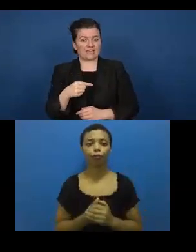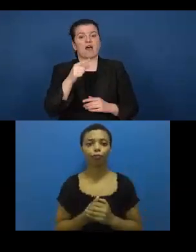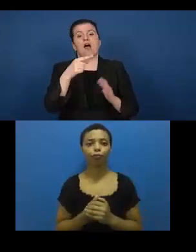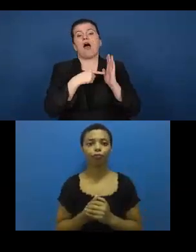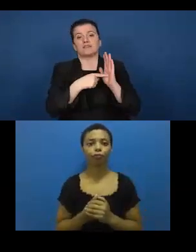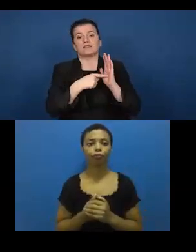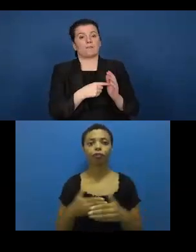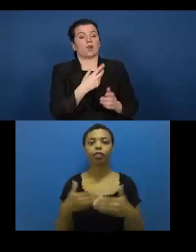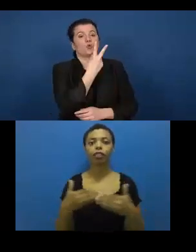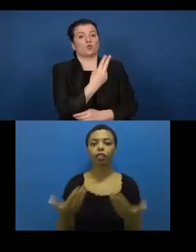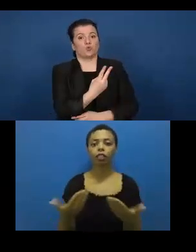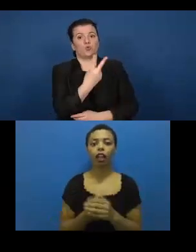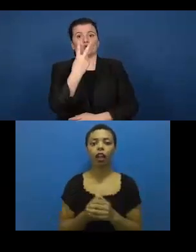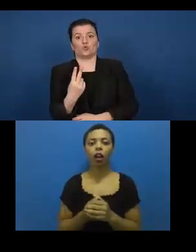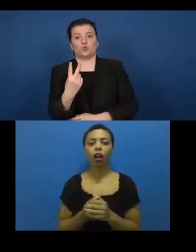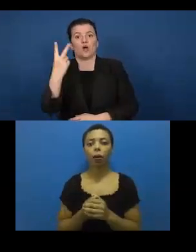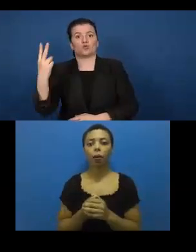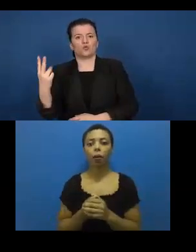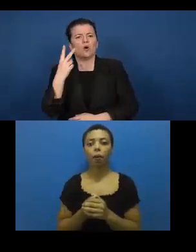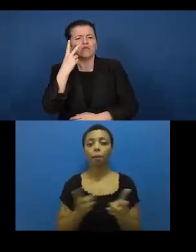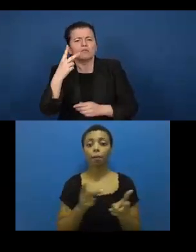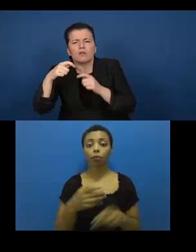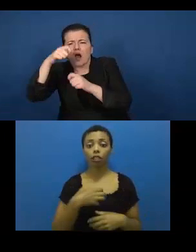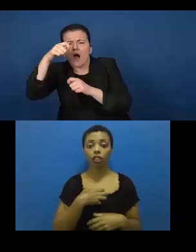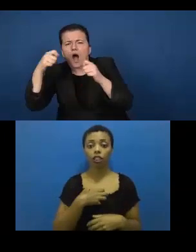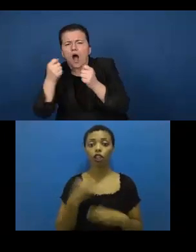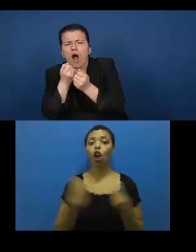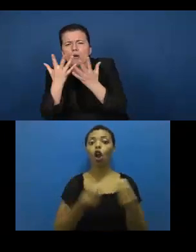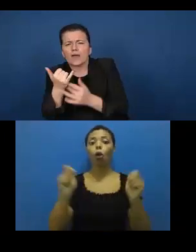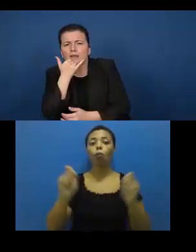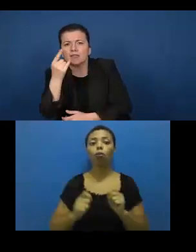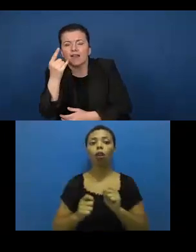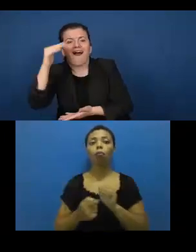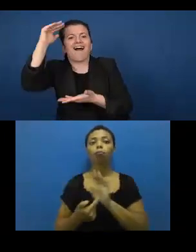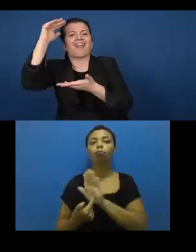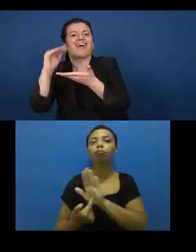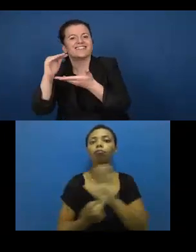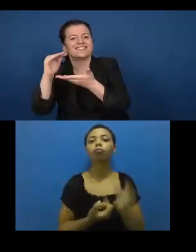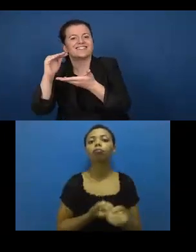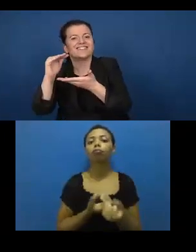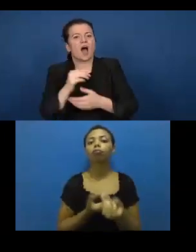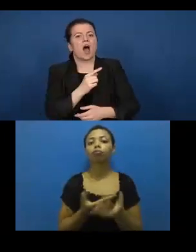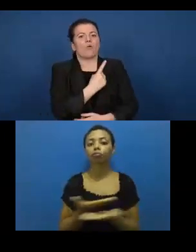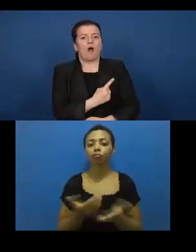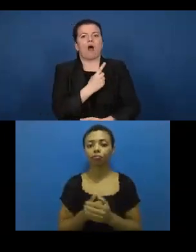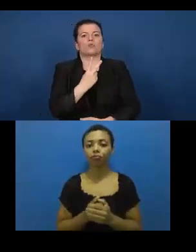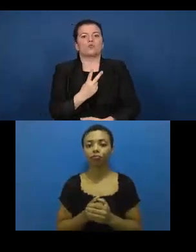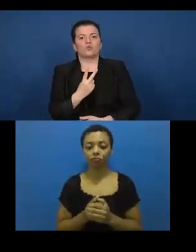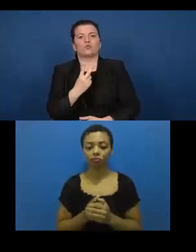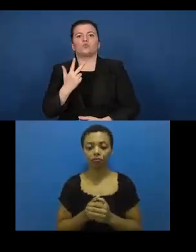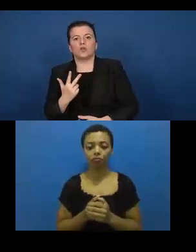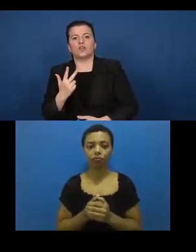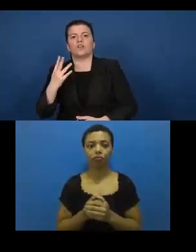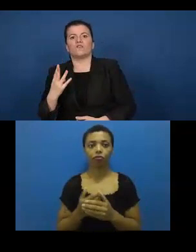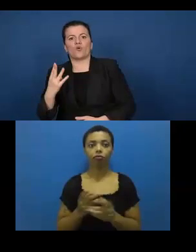can improve performance. I have to add to this that is only the case if grouping was